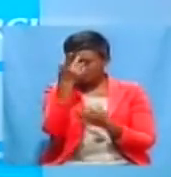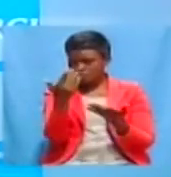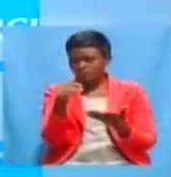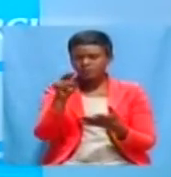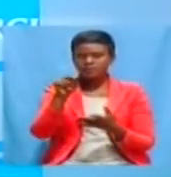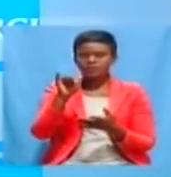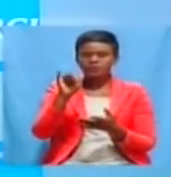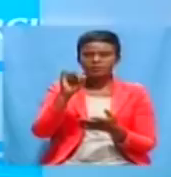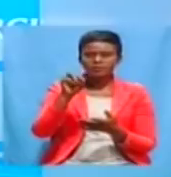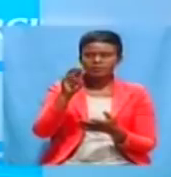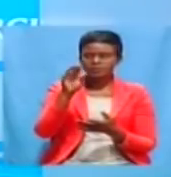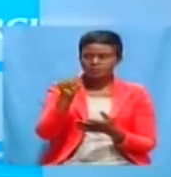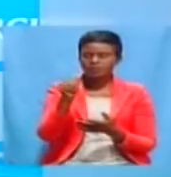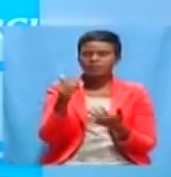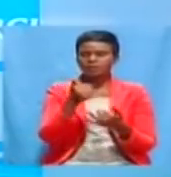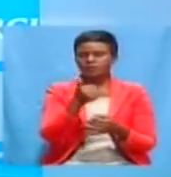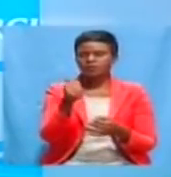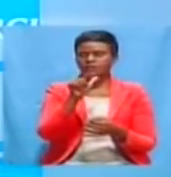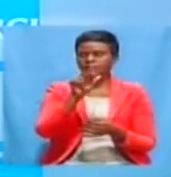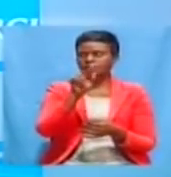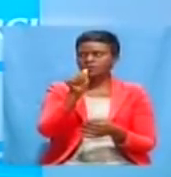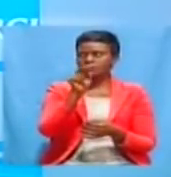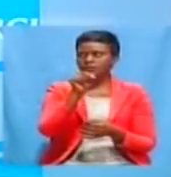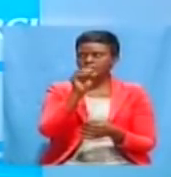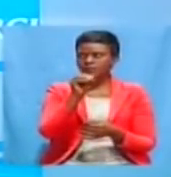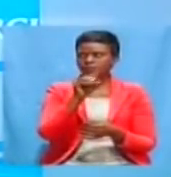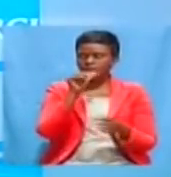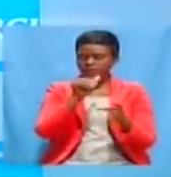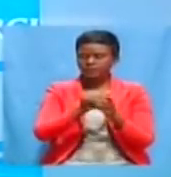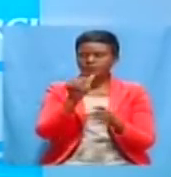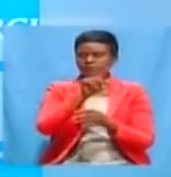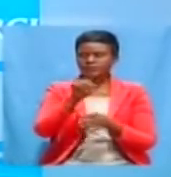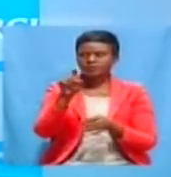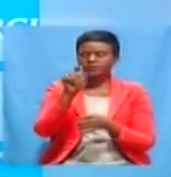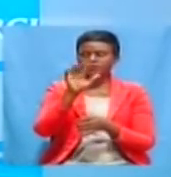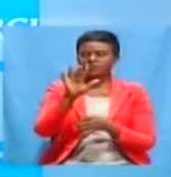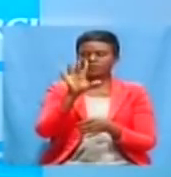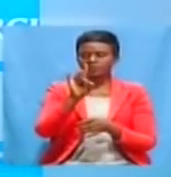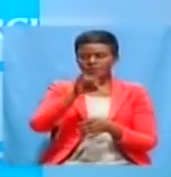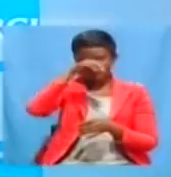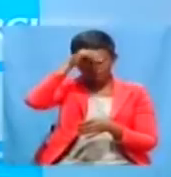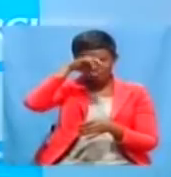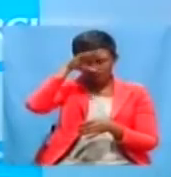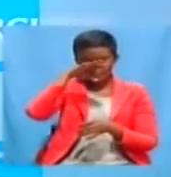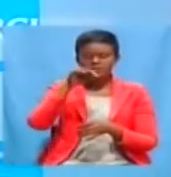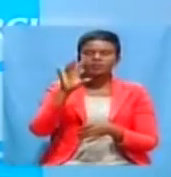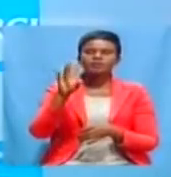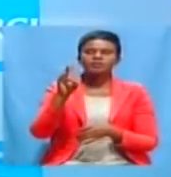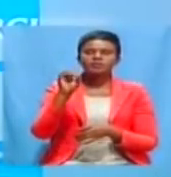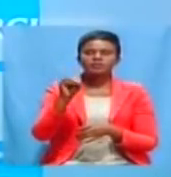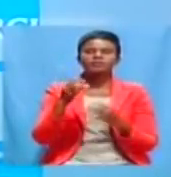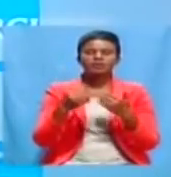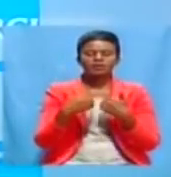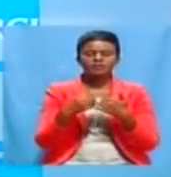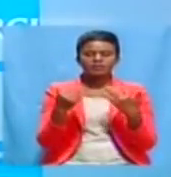Nyimba, Lufunsa and Luano. Mr. Musuku says out of 158 mining rights issued, only 70 have